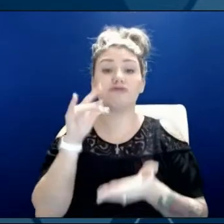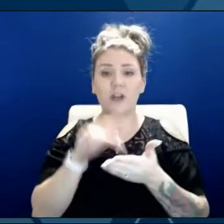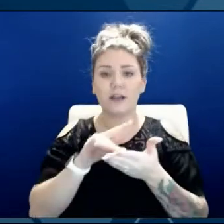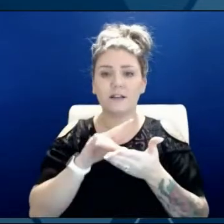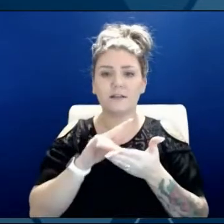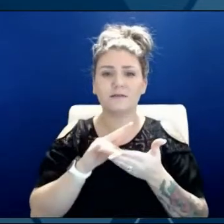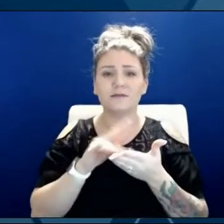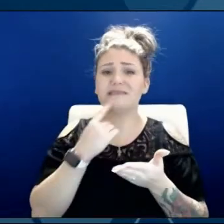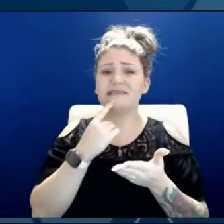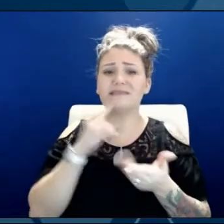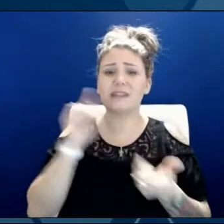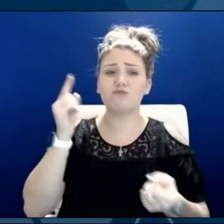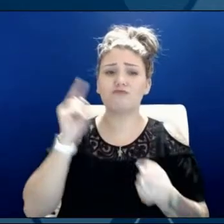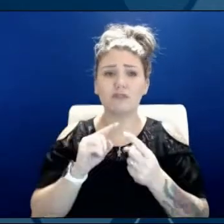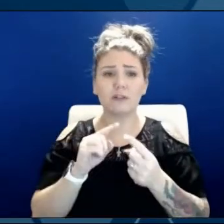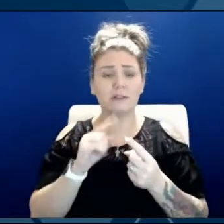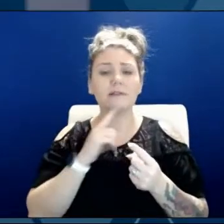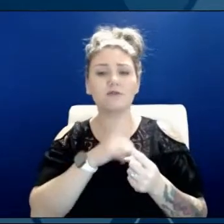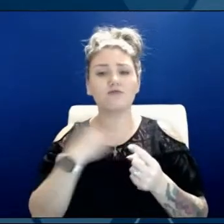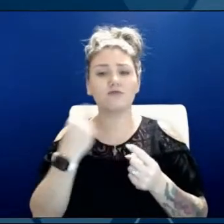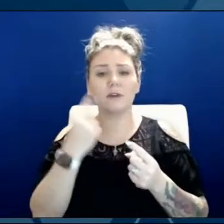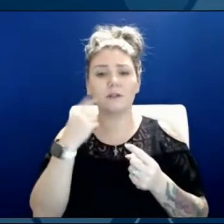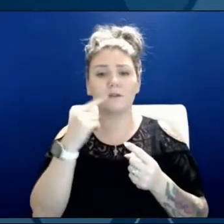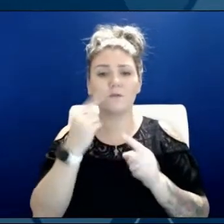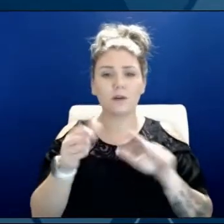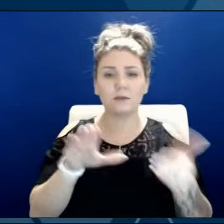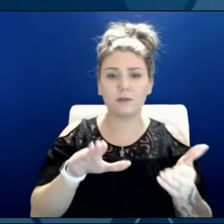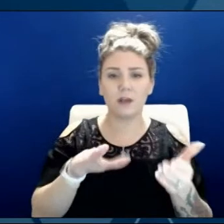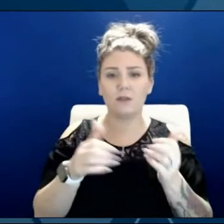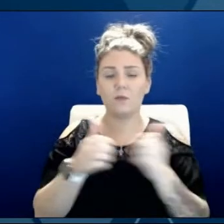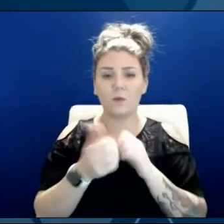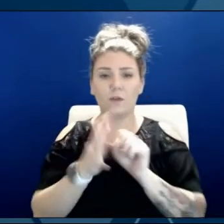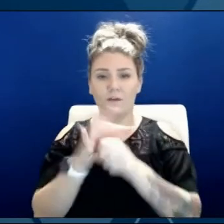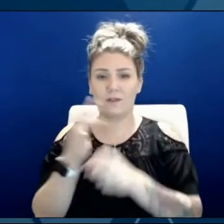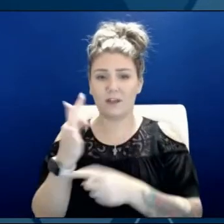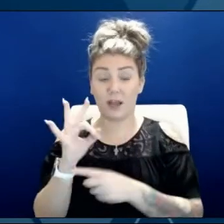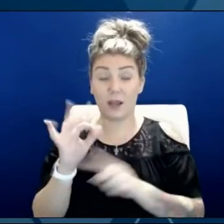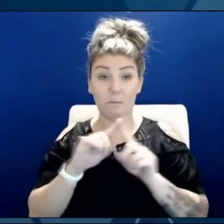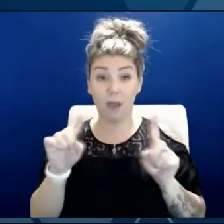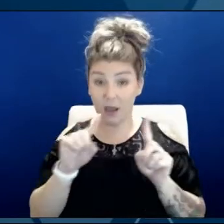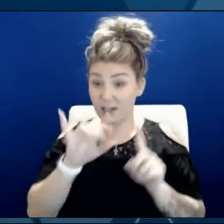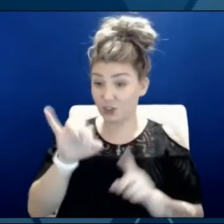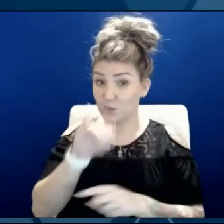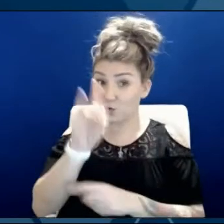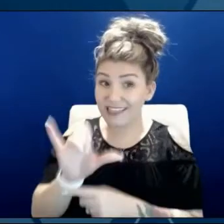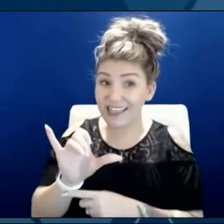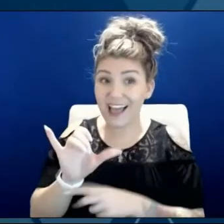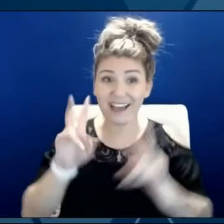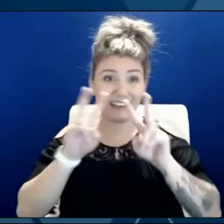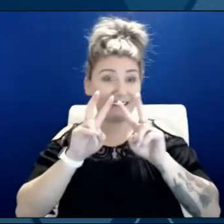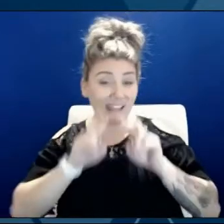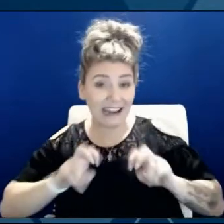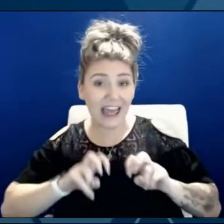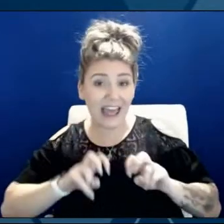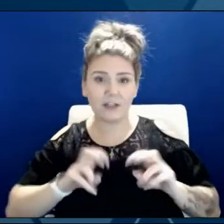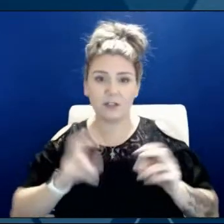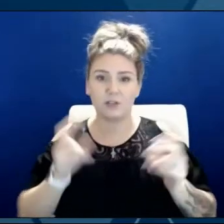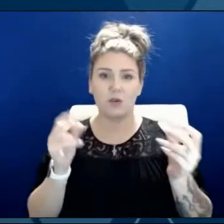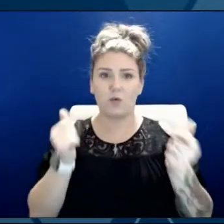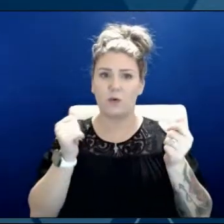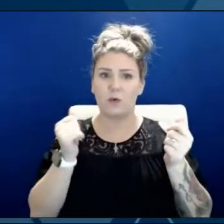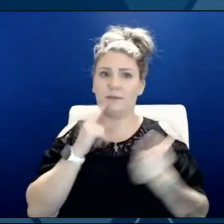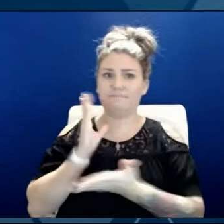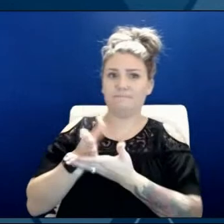among COVID-19 patients. However, by July, the analysis was quickly retracted